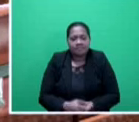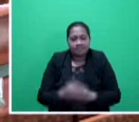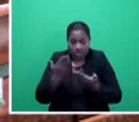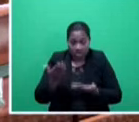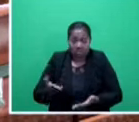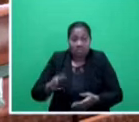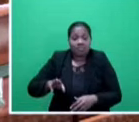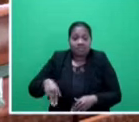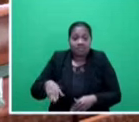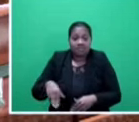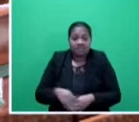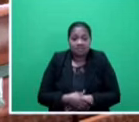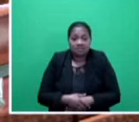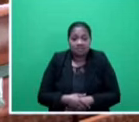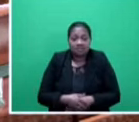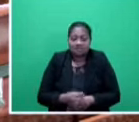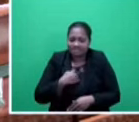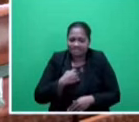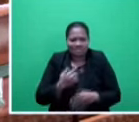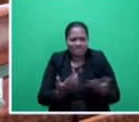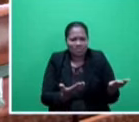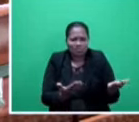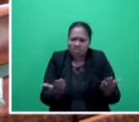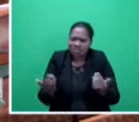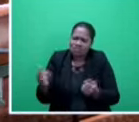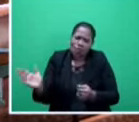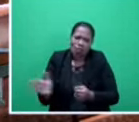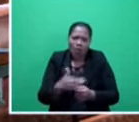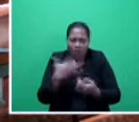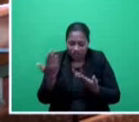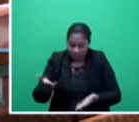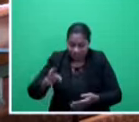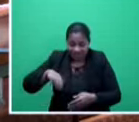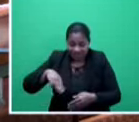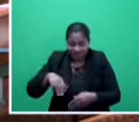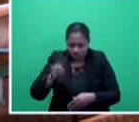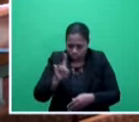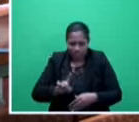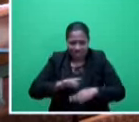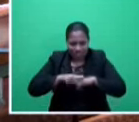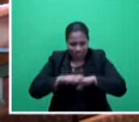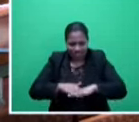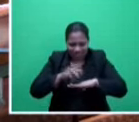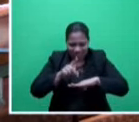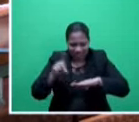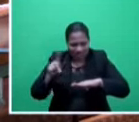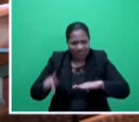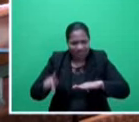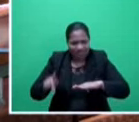Honourable members, I welcome all honourable members to today's sitting of Parliament.